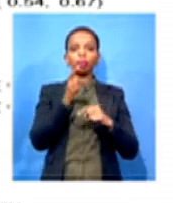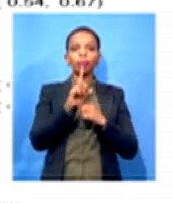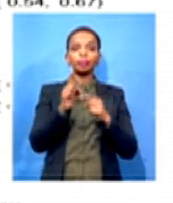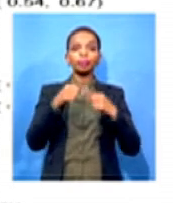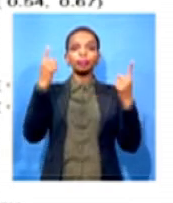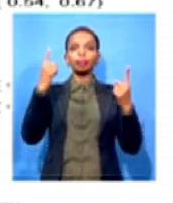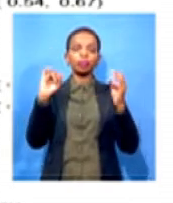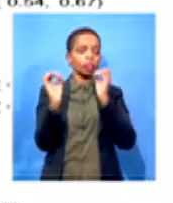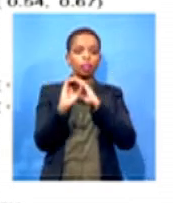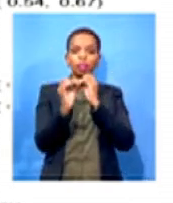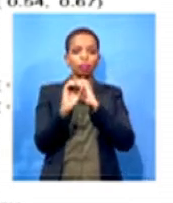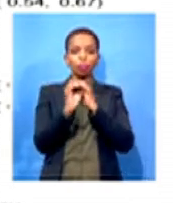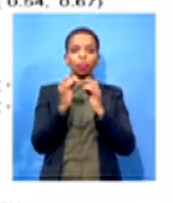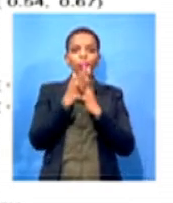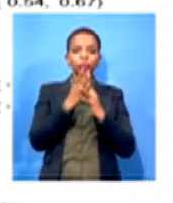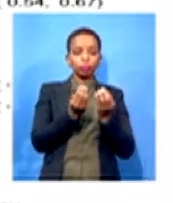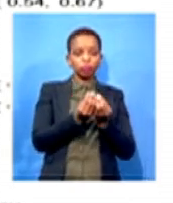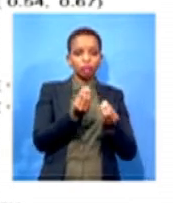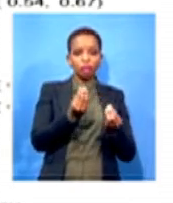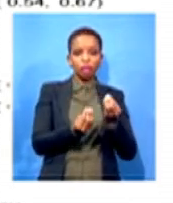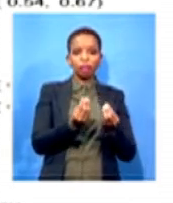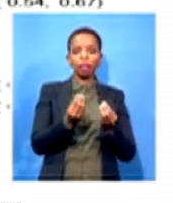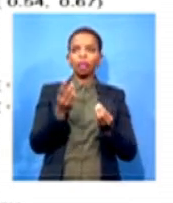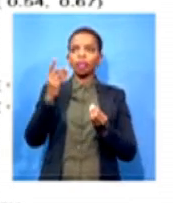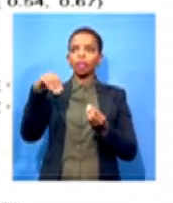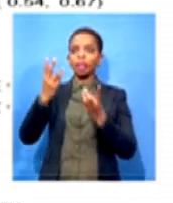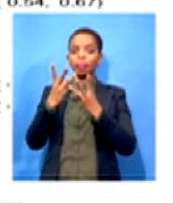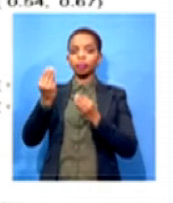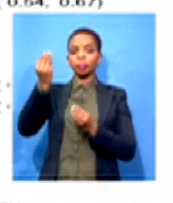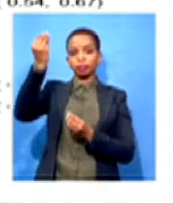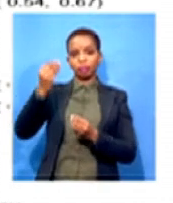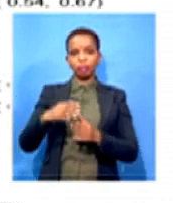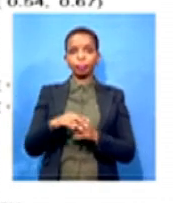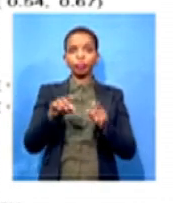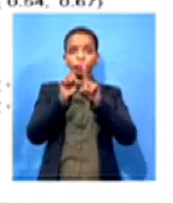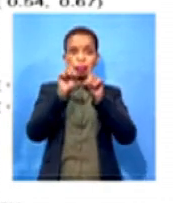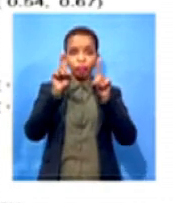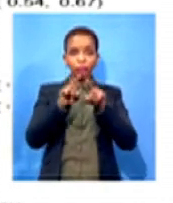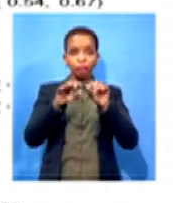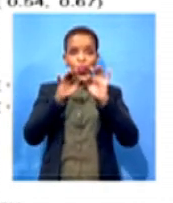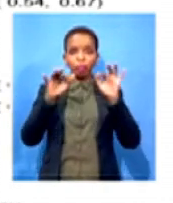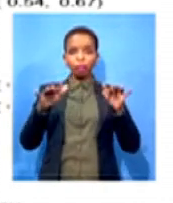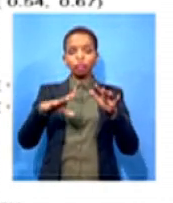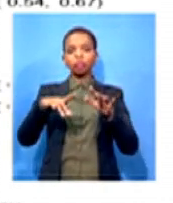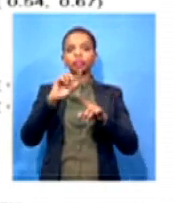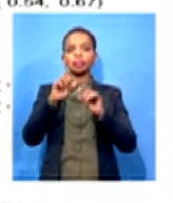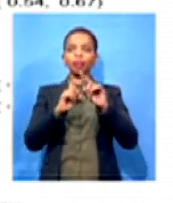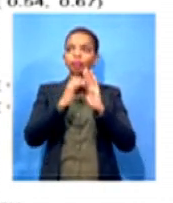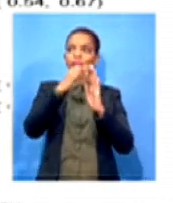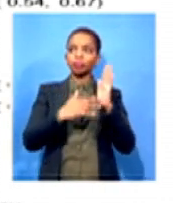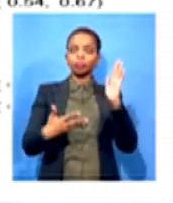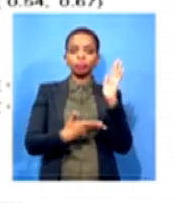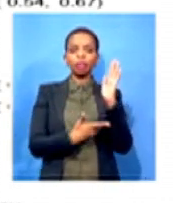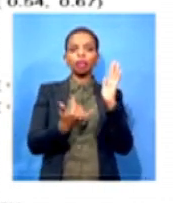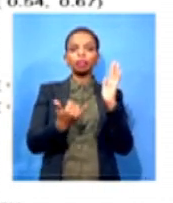of susceptibility. So, but these are population surveys that you're not looking at people, you don't know who was exposed, who was not exposed.